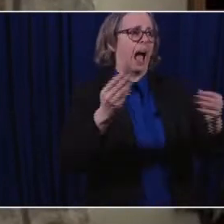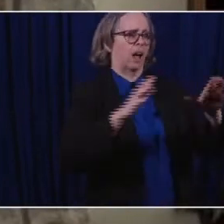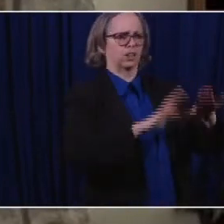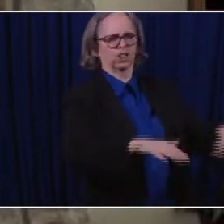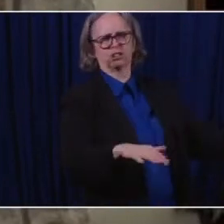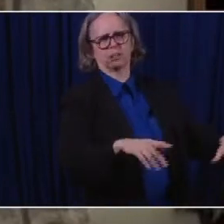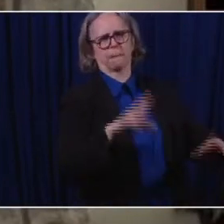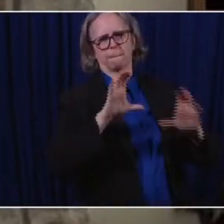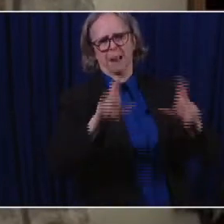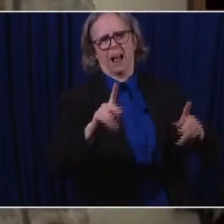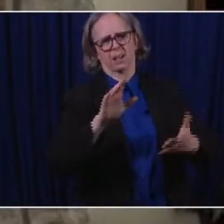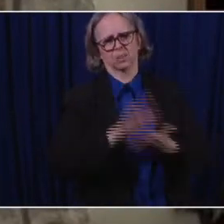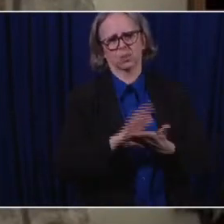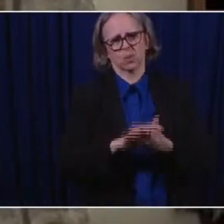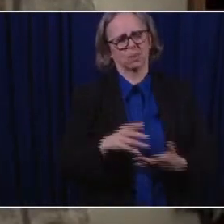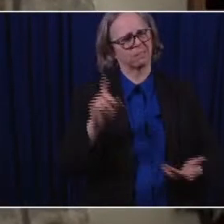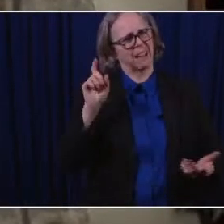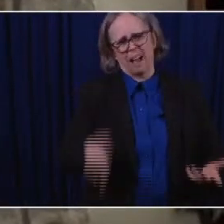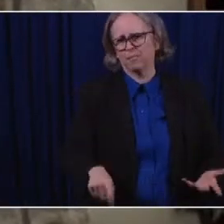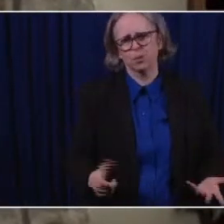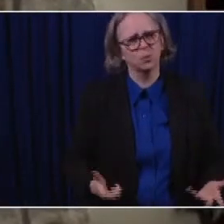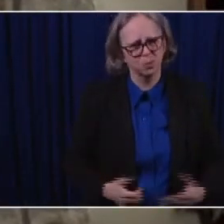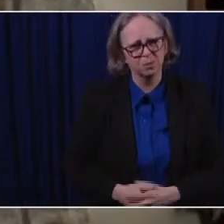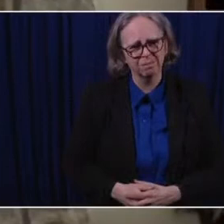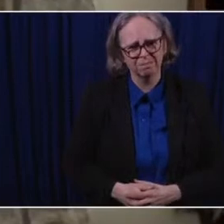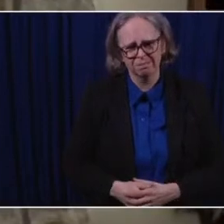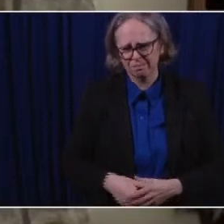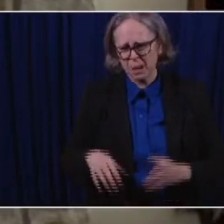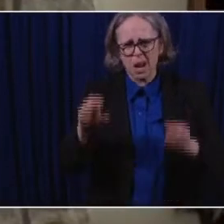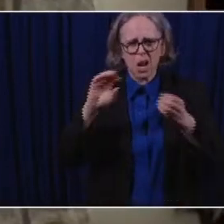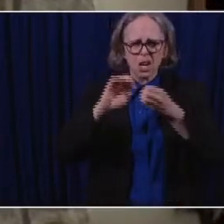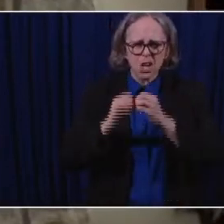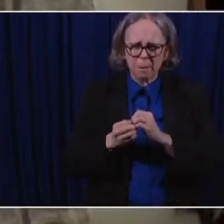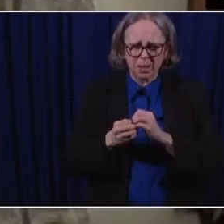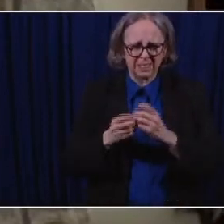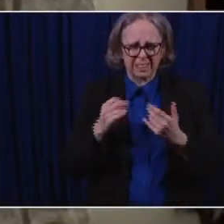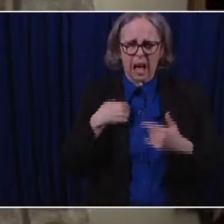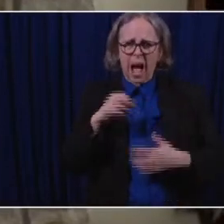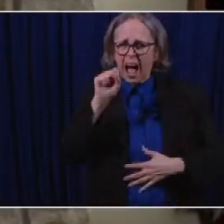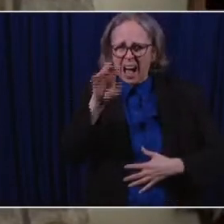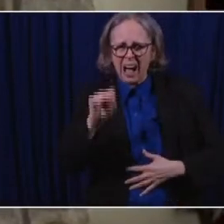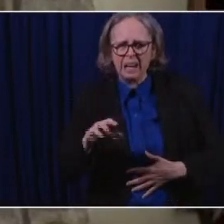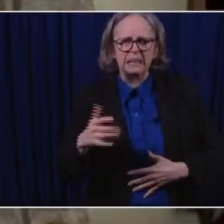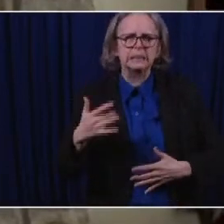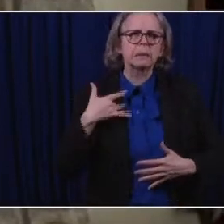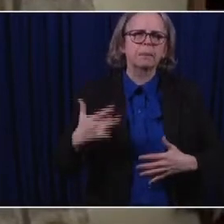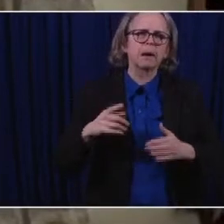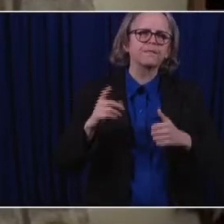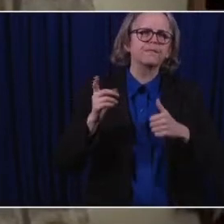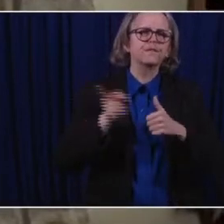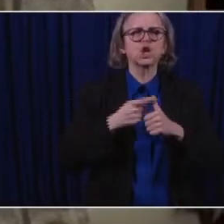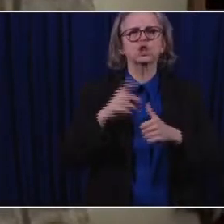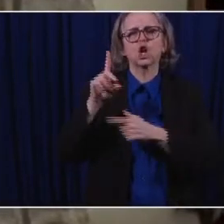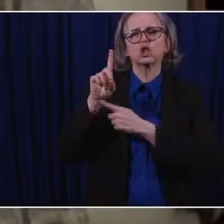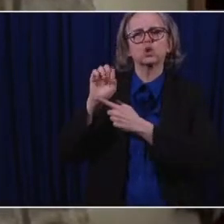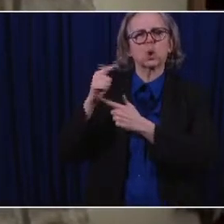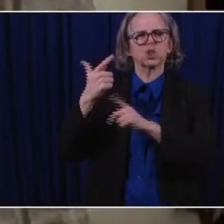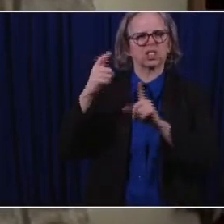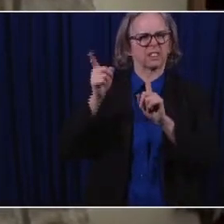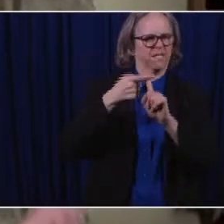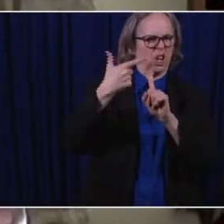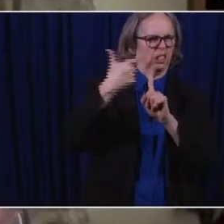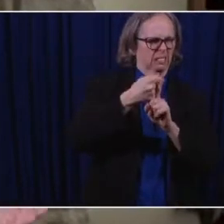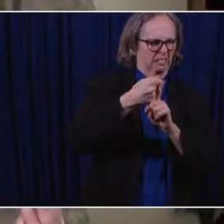The numbers that I generally cite, Andy, are first doses. So I don't talk about second doses, but please understand second